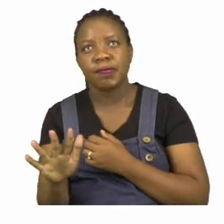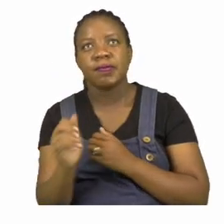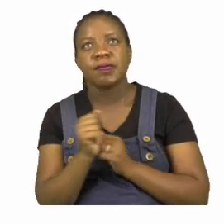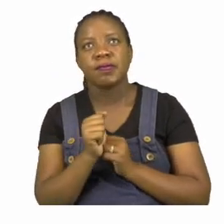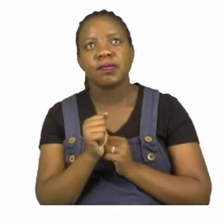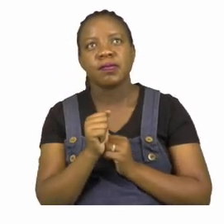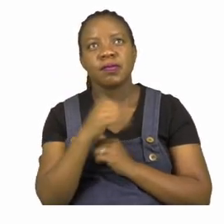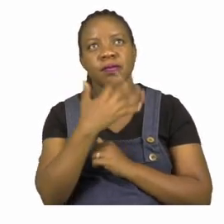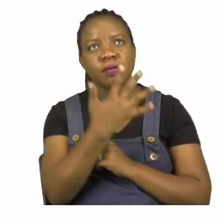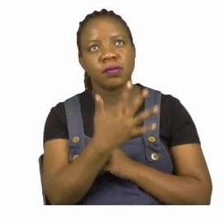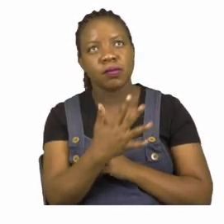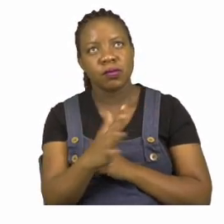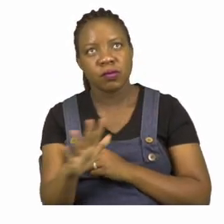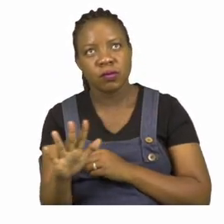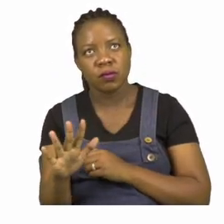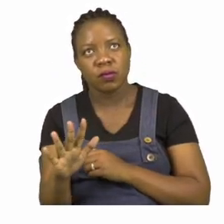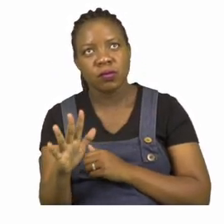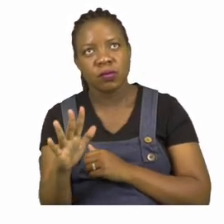water is